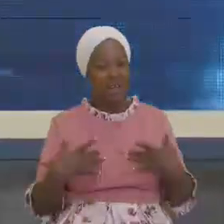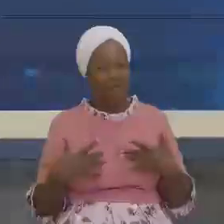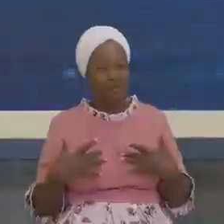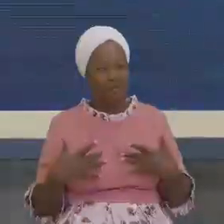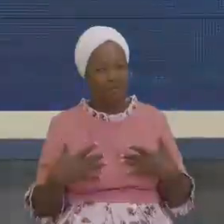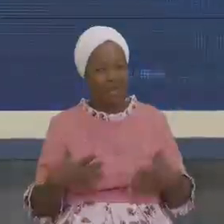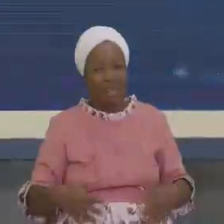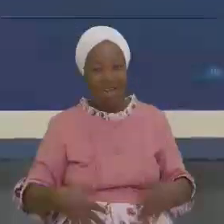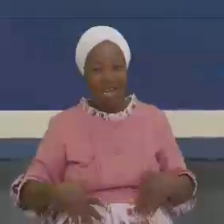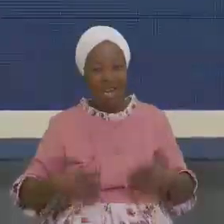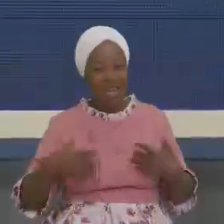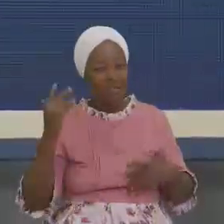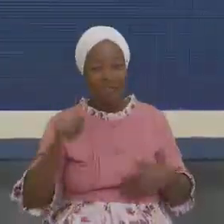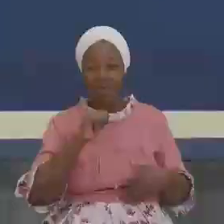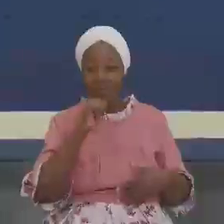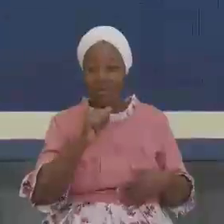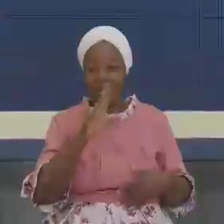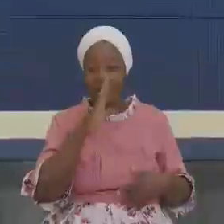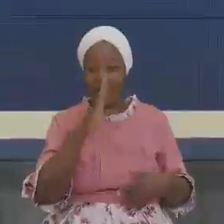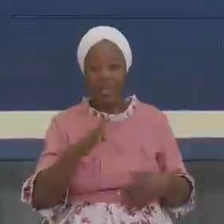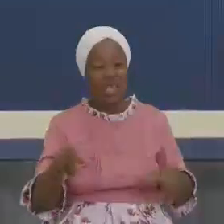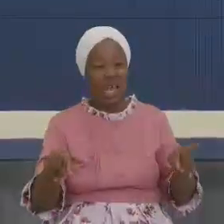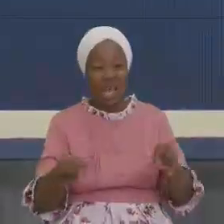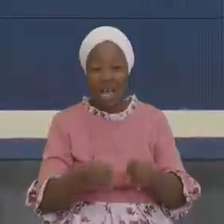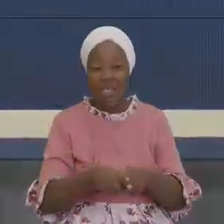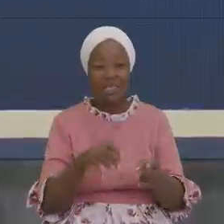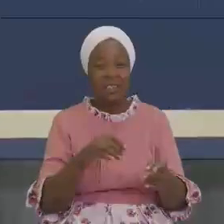Life will not be as exciting as it should be,